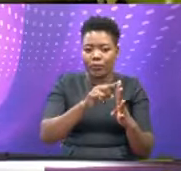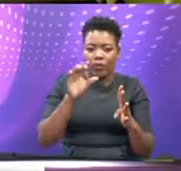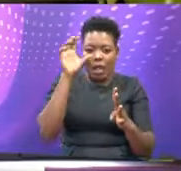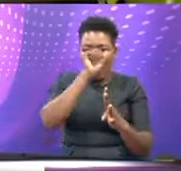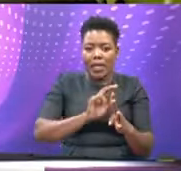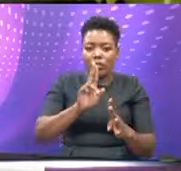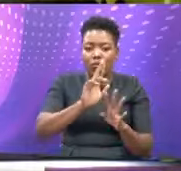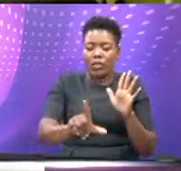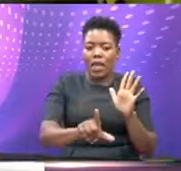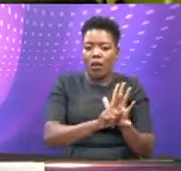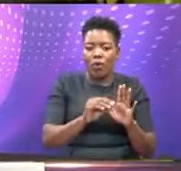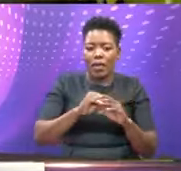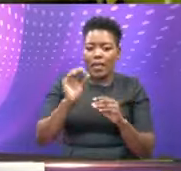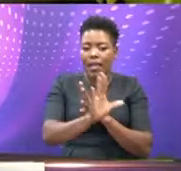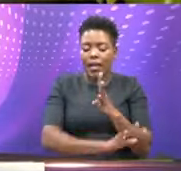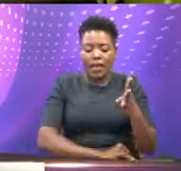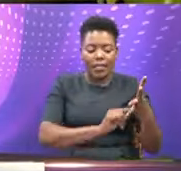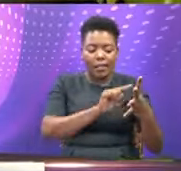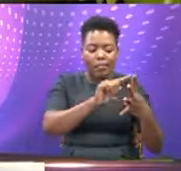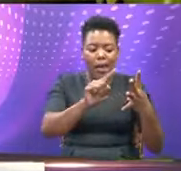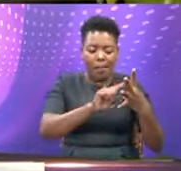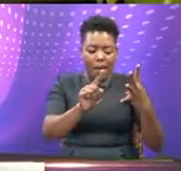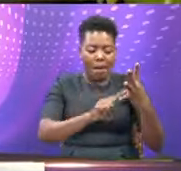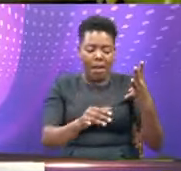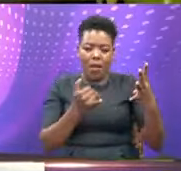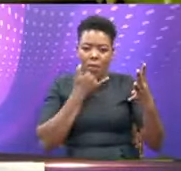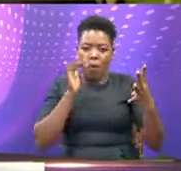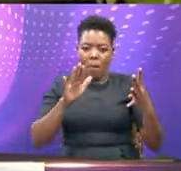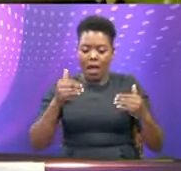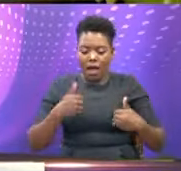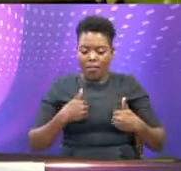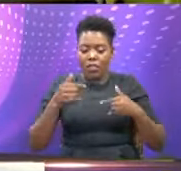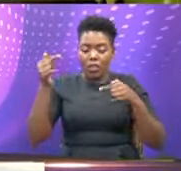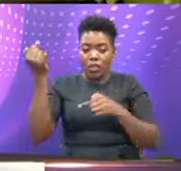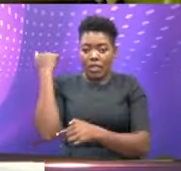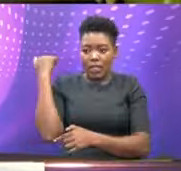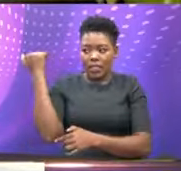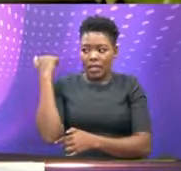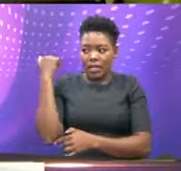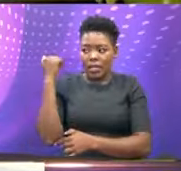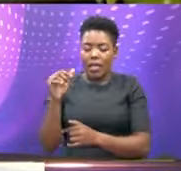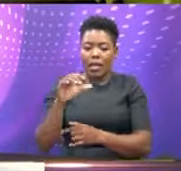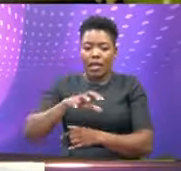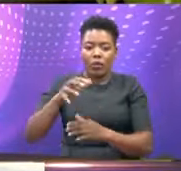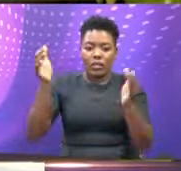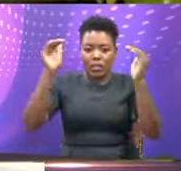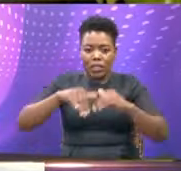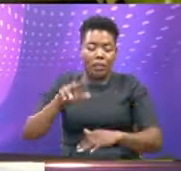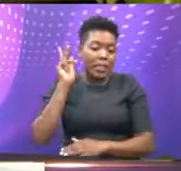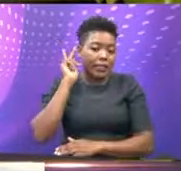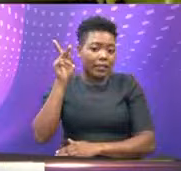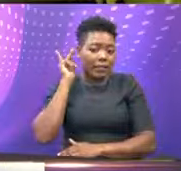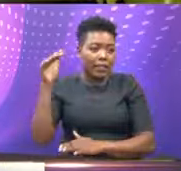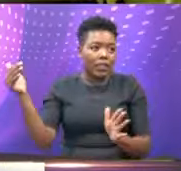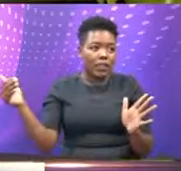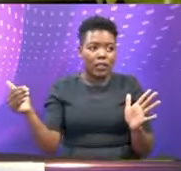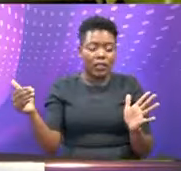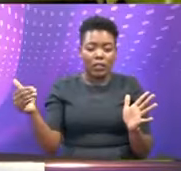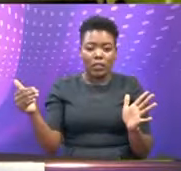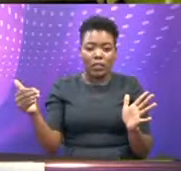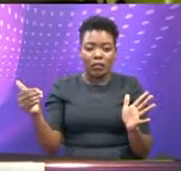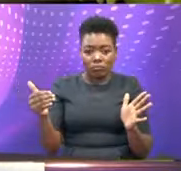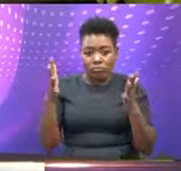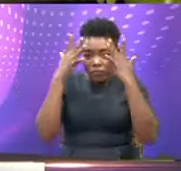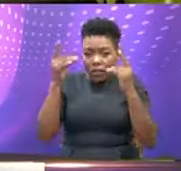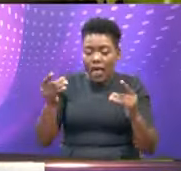kod chik ma pacho kae. Odiochieng' manyoro ne en odiochieng' mar County Assembly ma Kisii mar chung' e bao